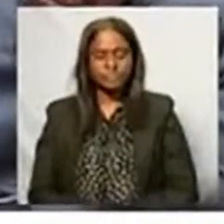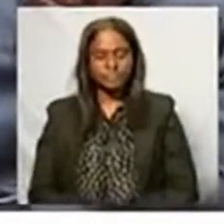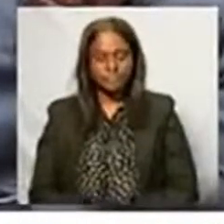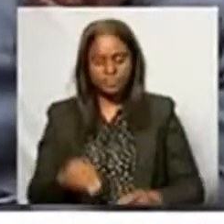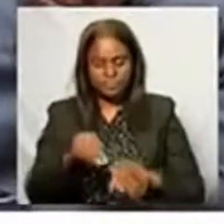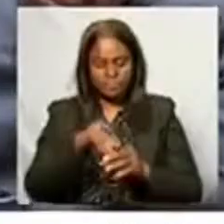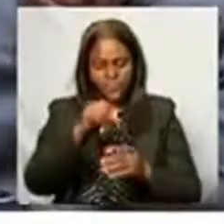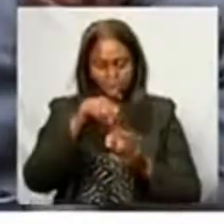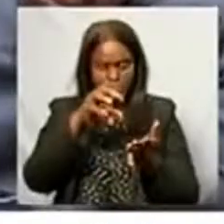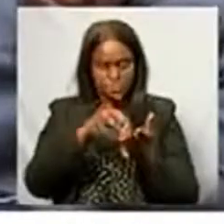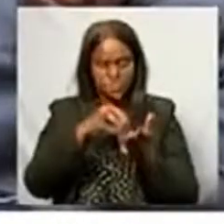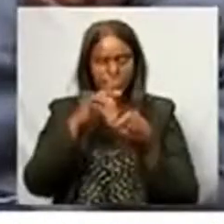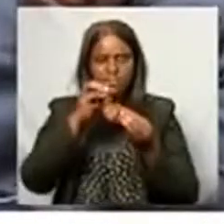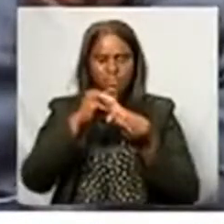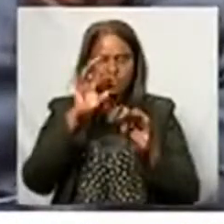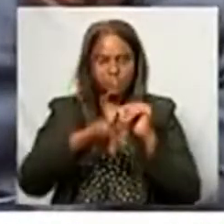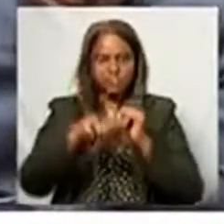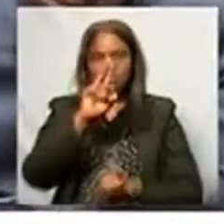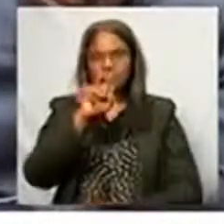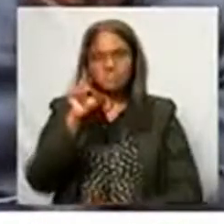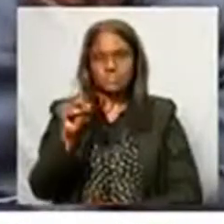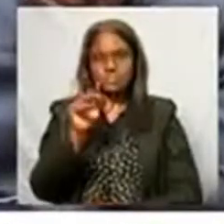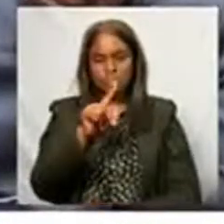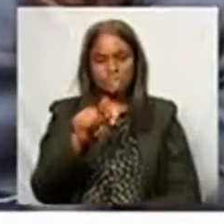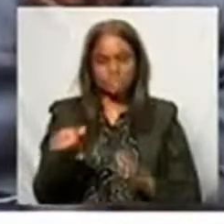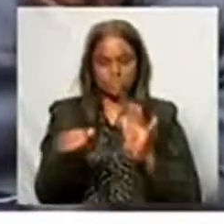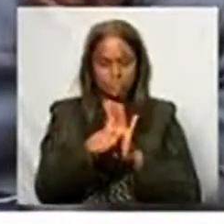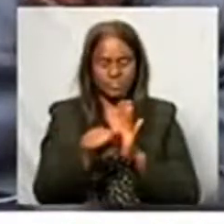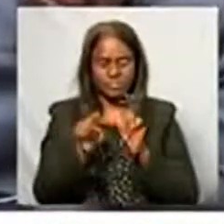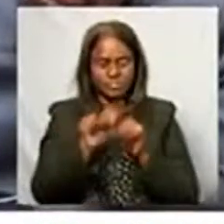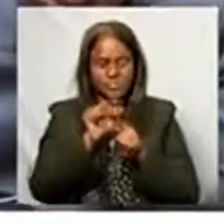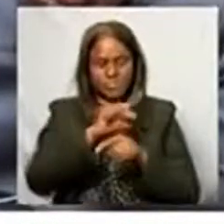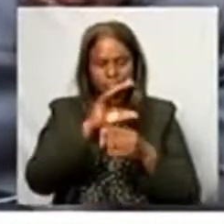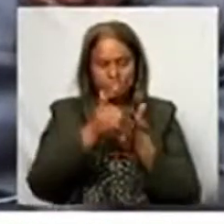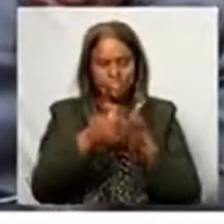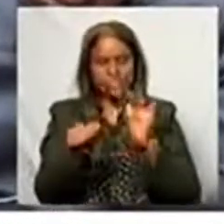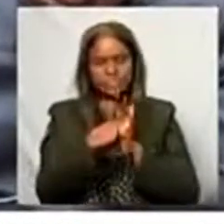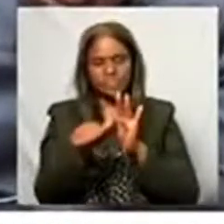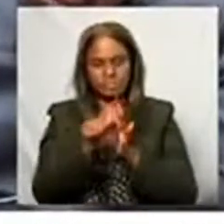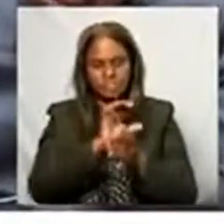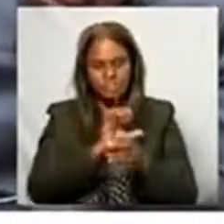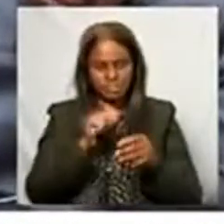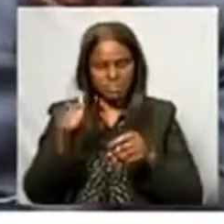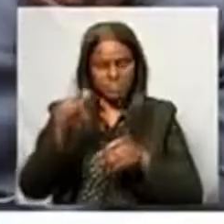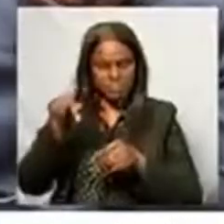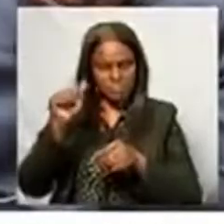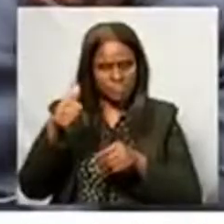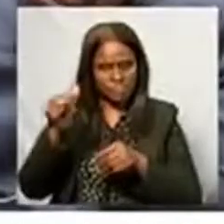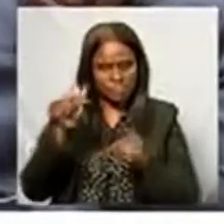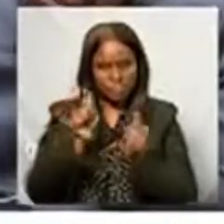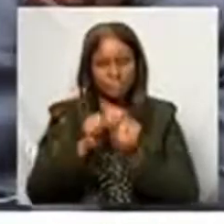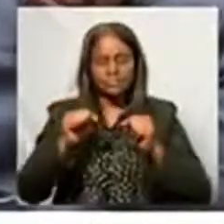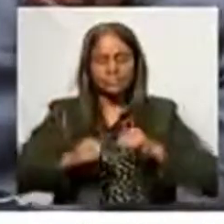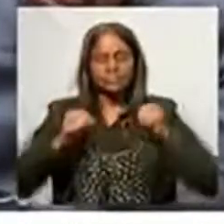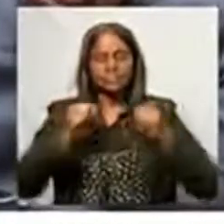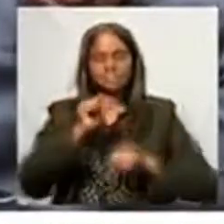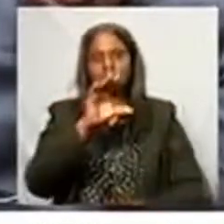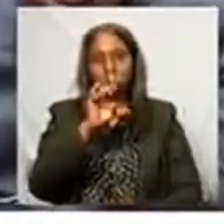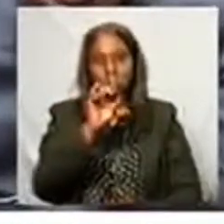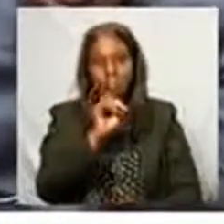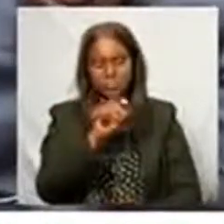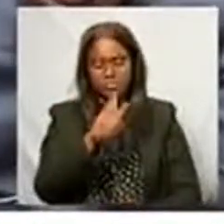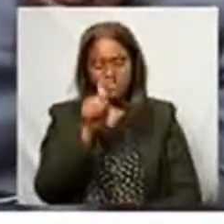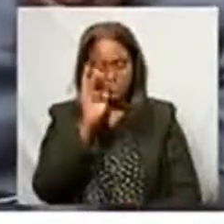case, there are more than 22 parastatal bodies. These parastatal bodies, the controlling officers and the CEOs